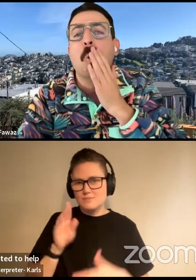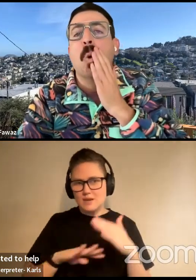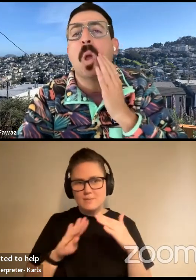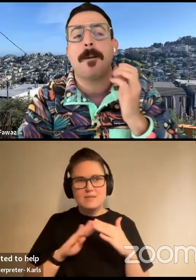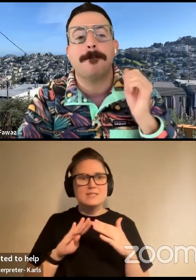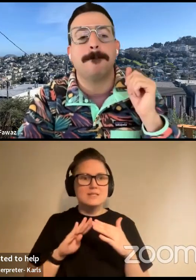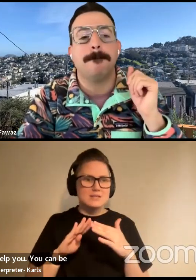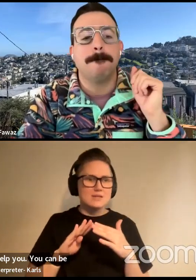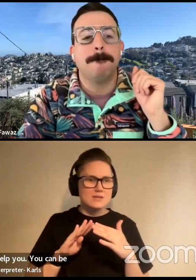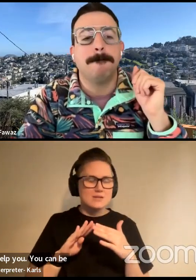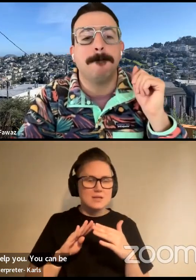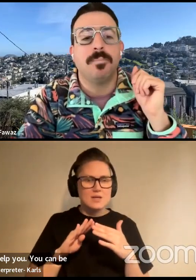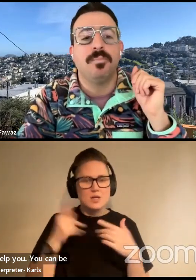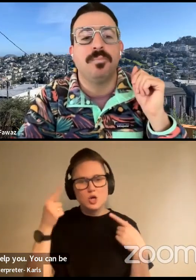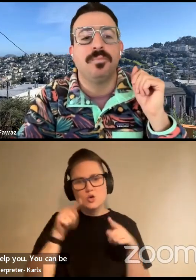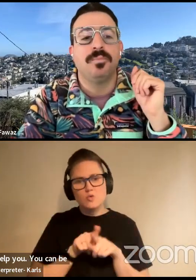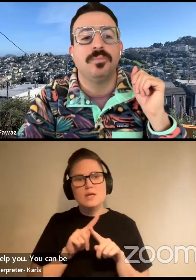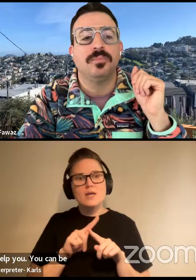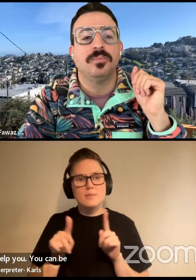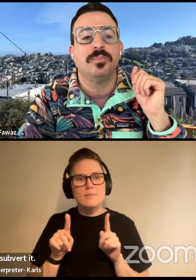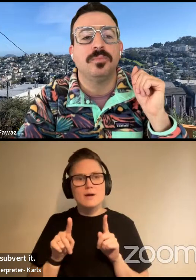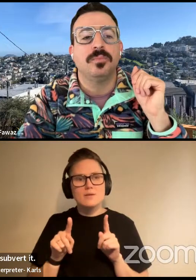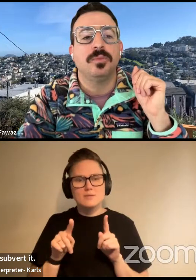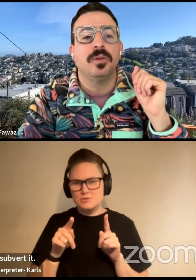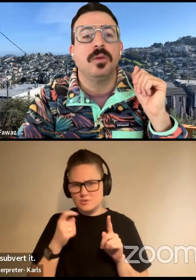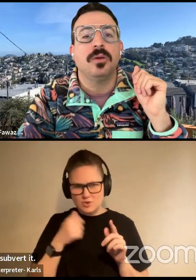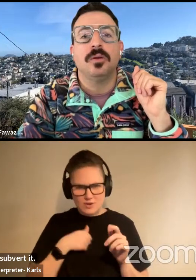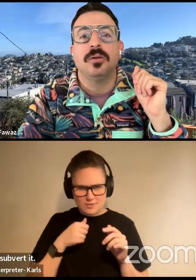but the idea, sorry, I just lost that.